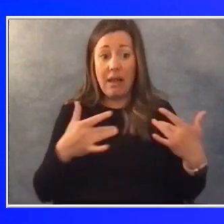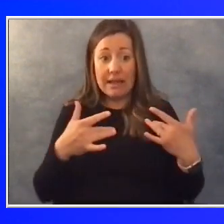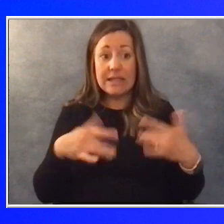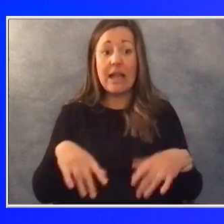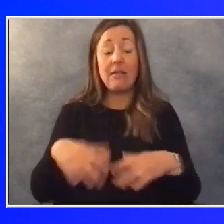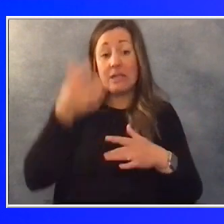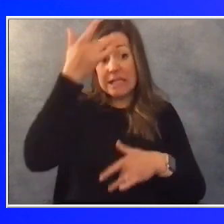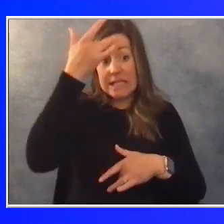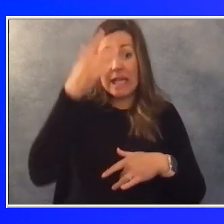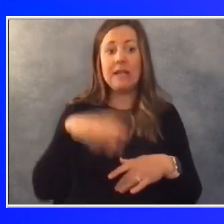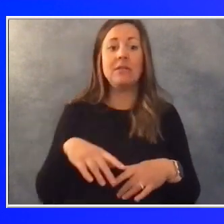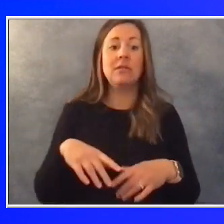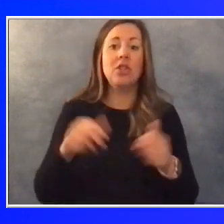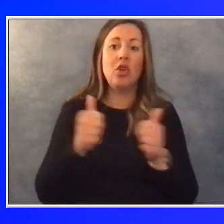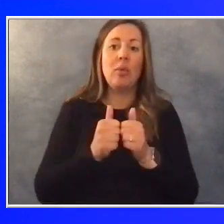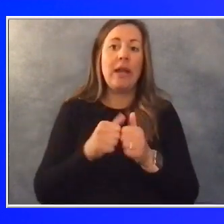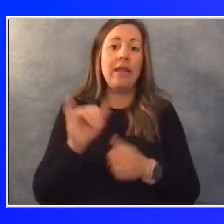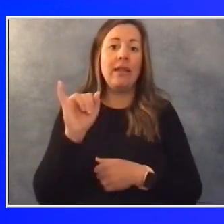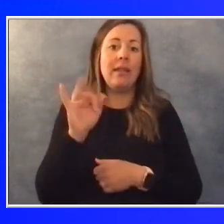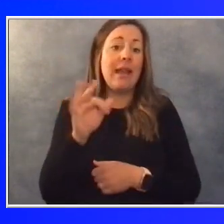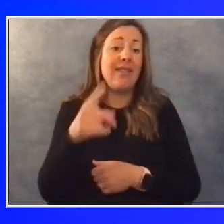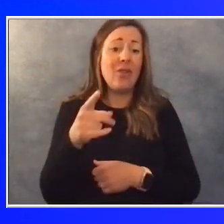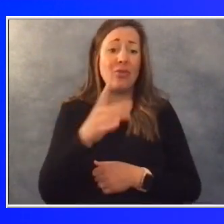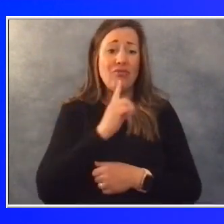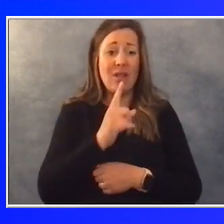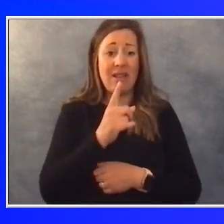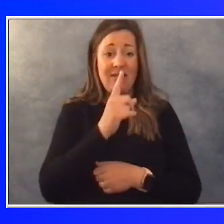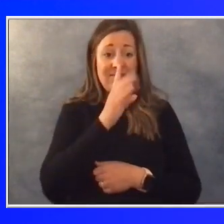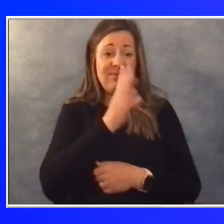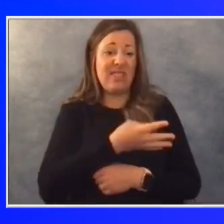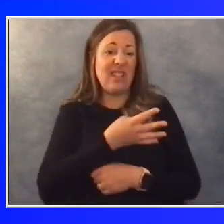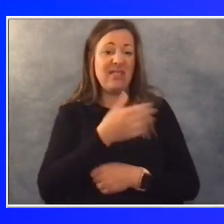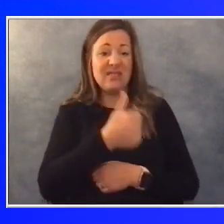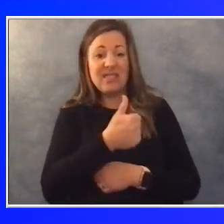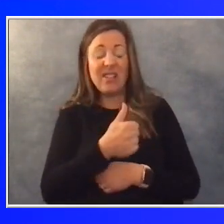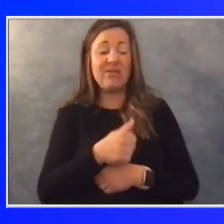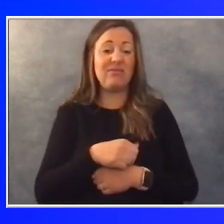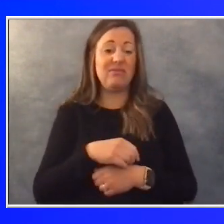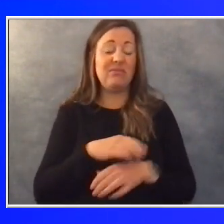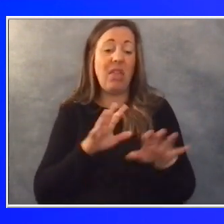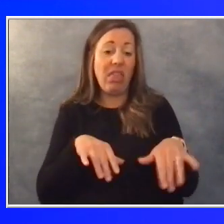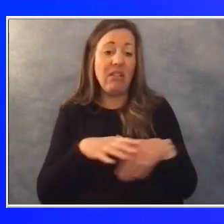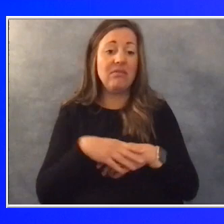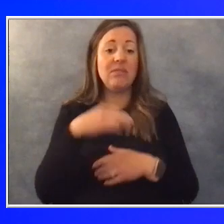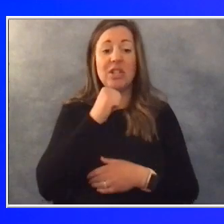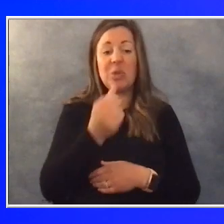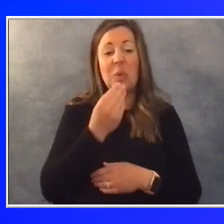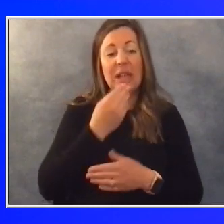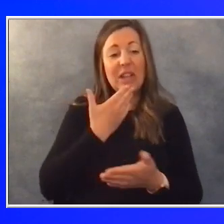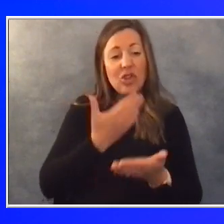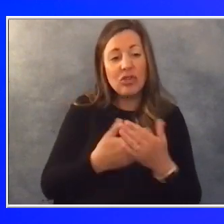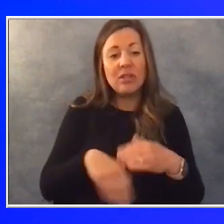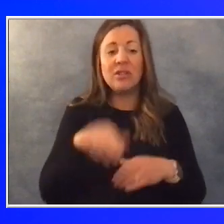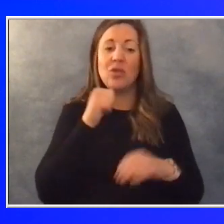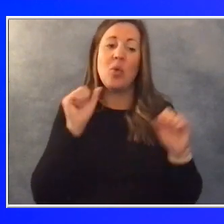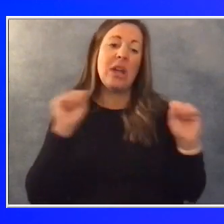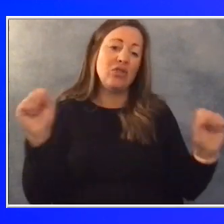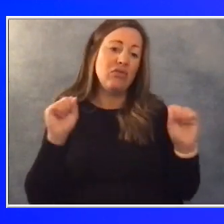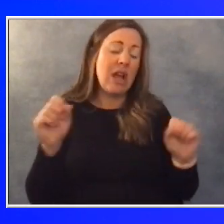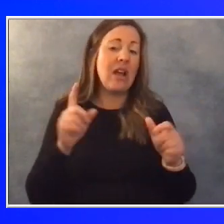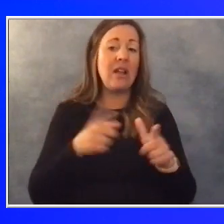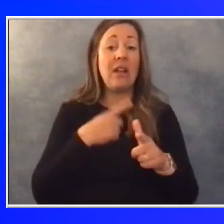diseases where if you neglect yourself, right, and don't exercise and don't eat properly, then I was